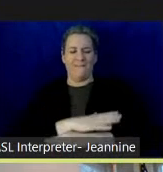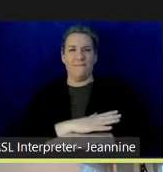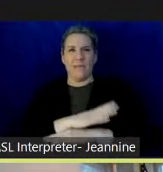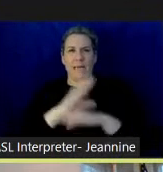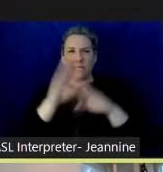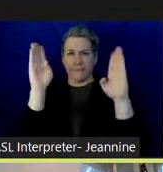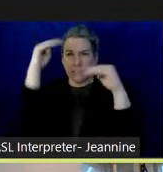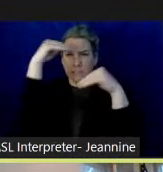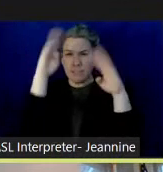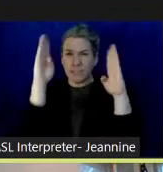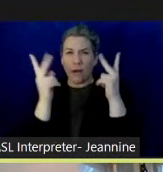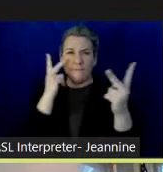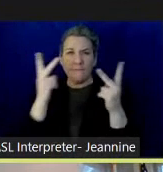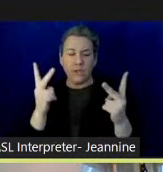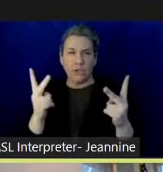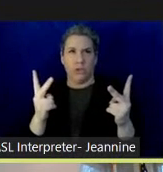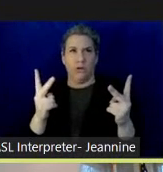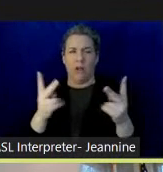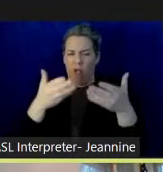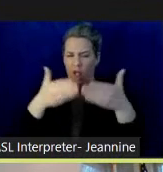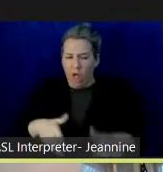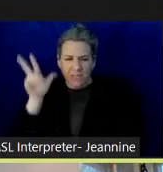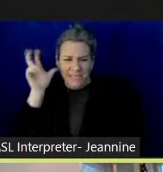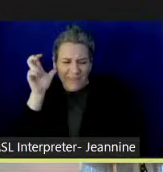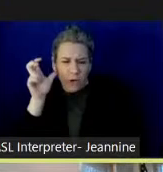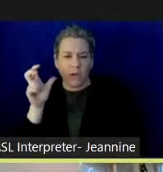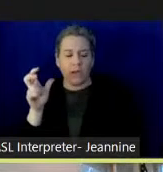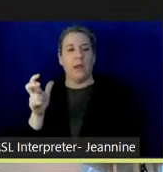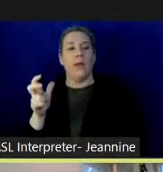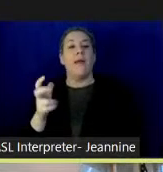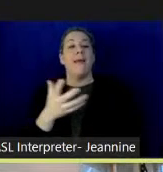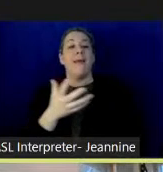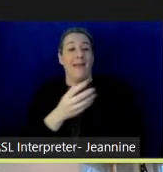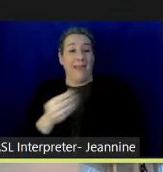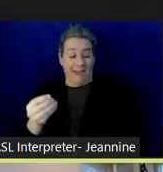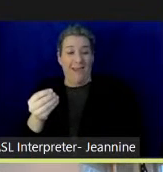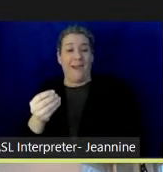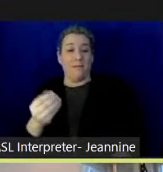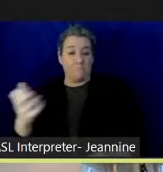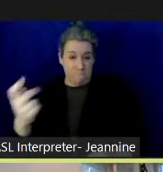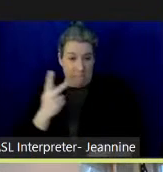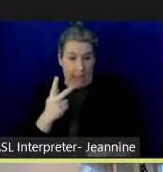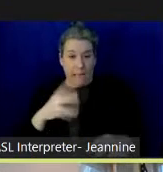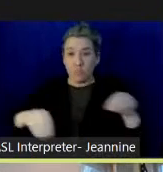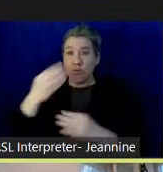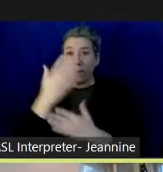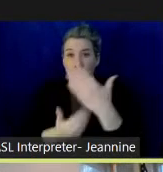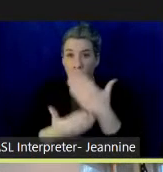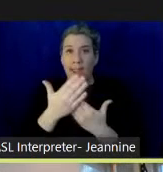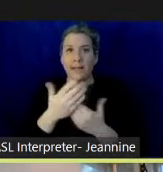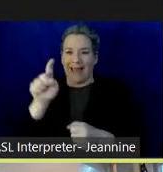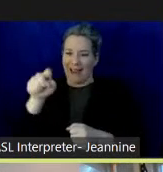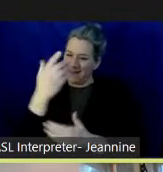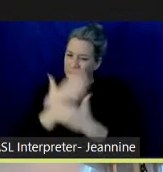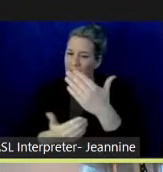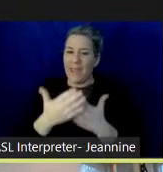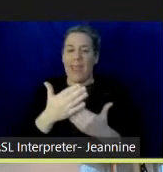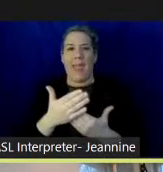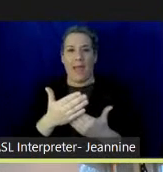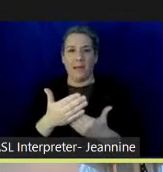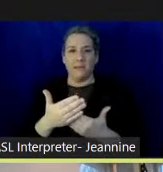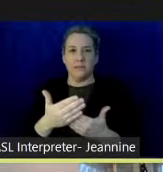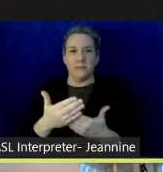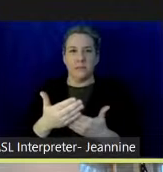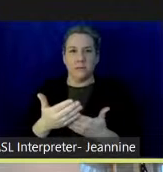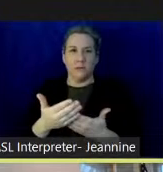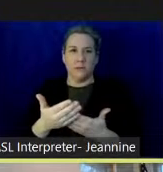of hearing, and more importantly, we're getting the dexterity back in our hands, because I need those hands to work to move my steering column to get away